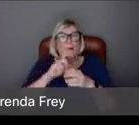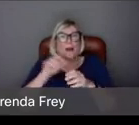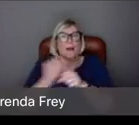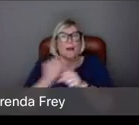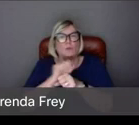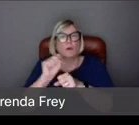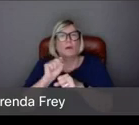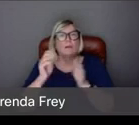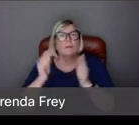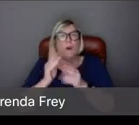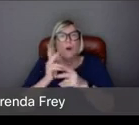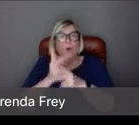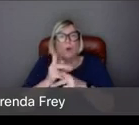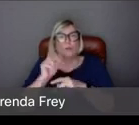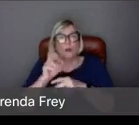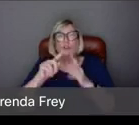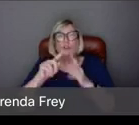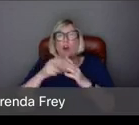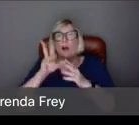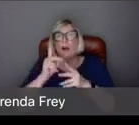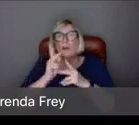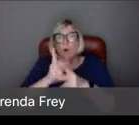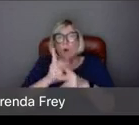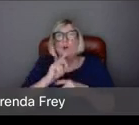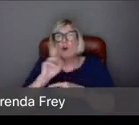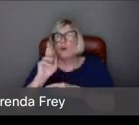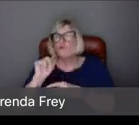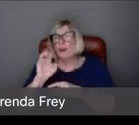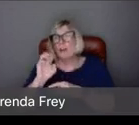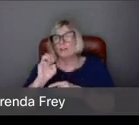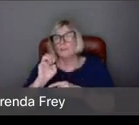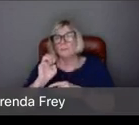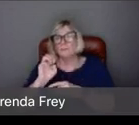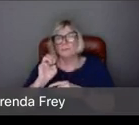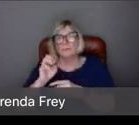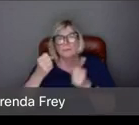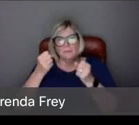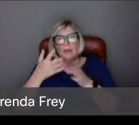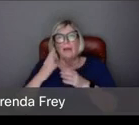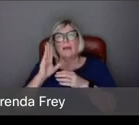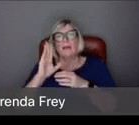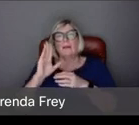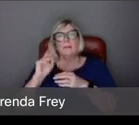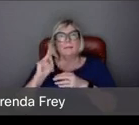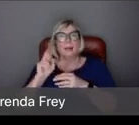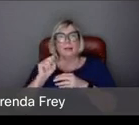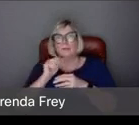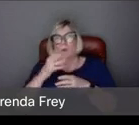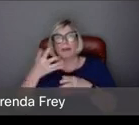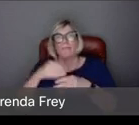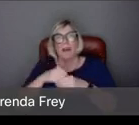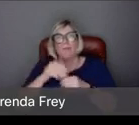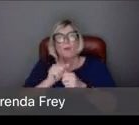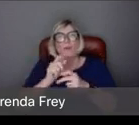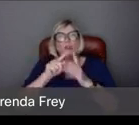are. Startup loans are those are rare, actually. A lot of banks don't get involved in startup loans.